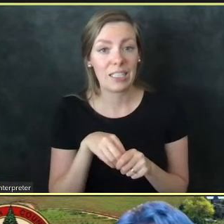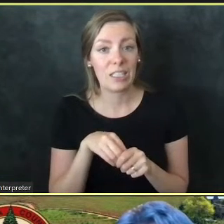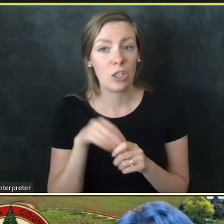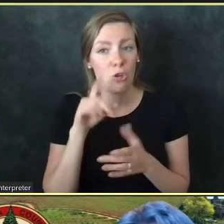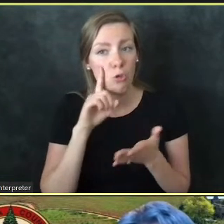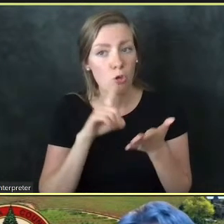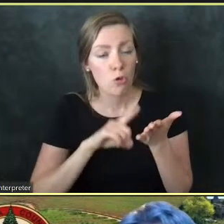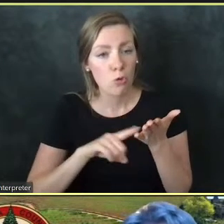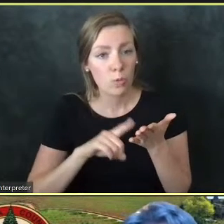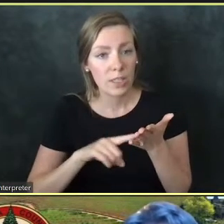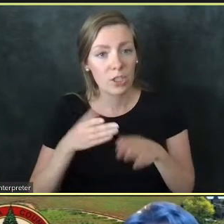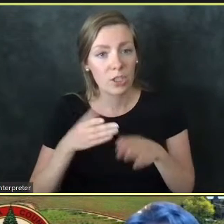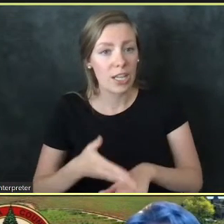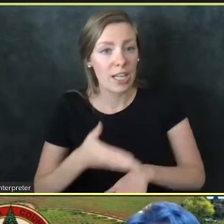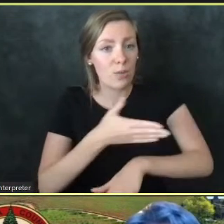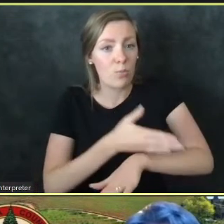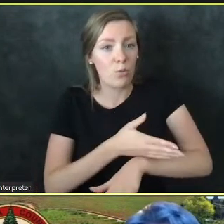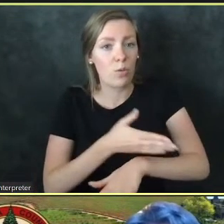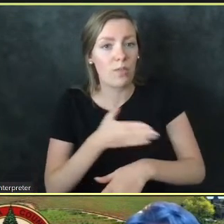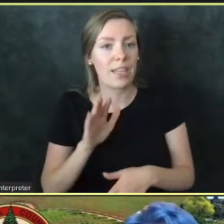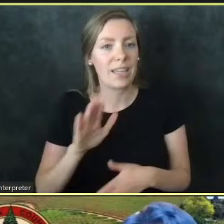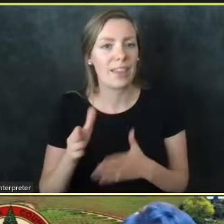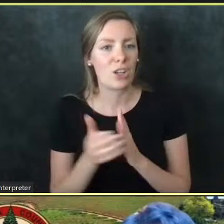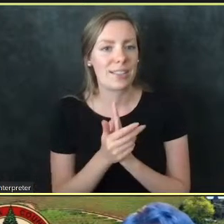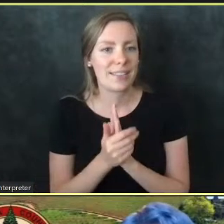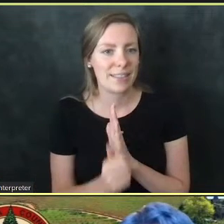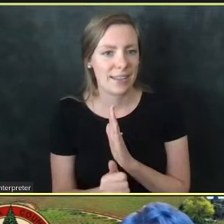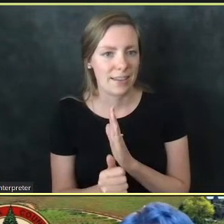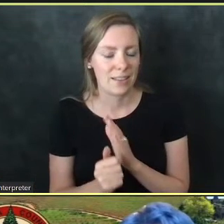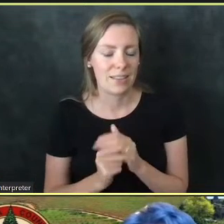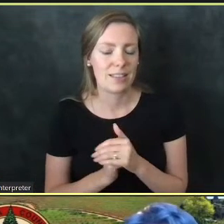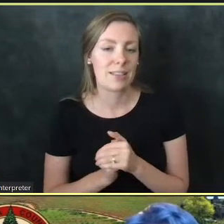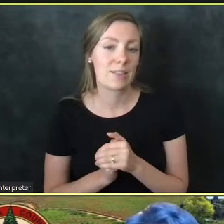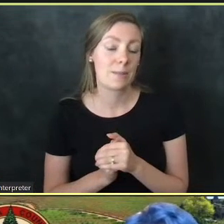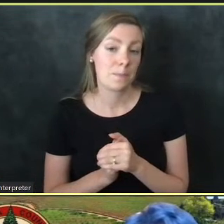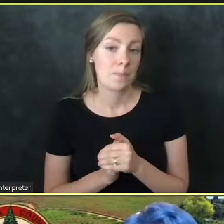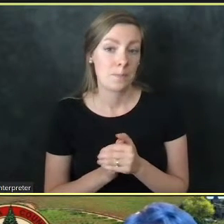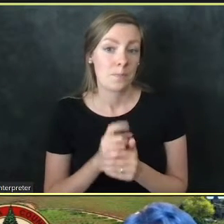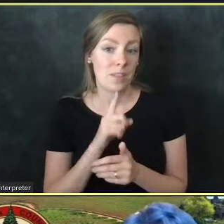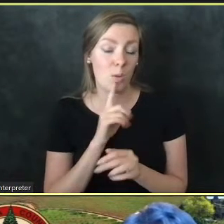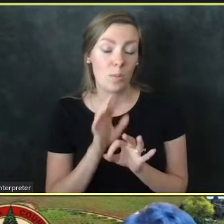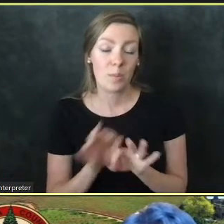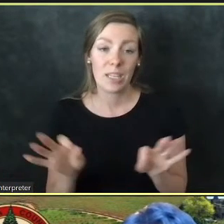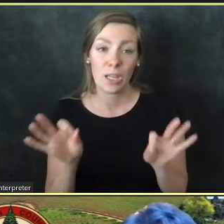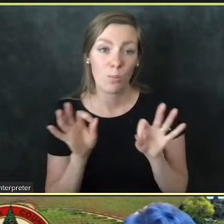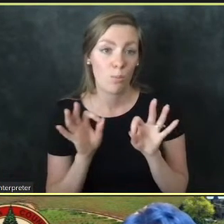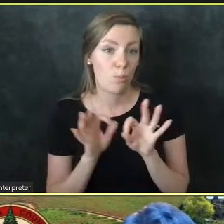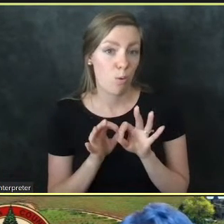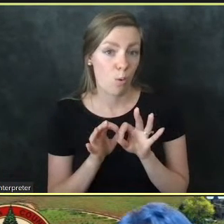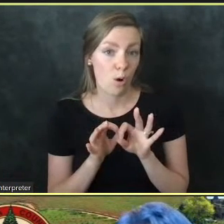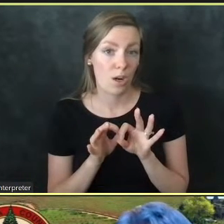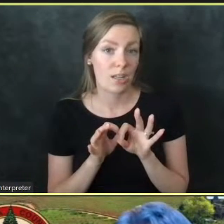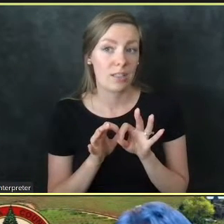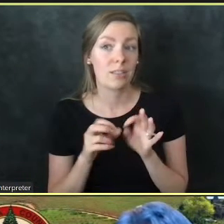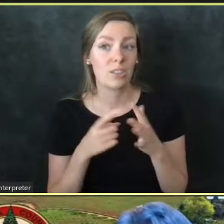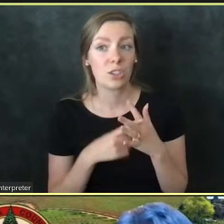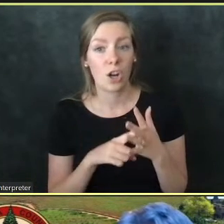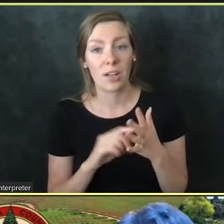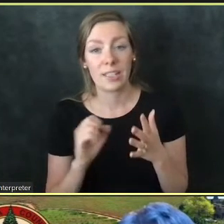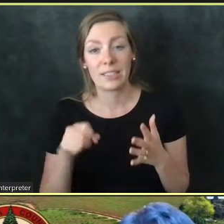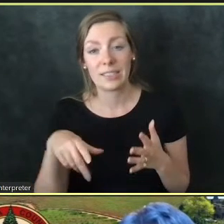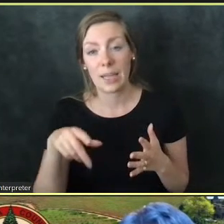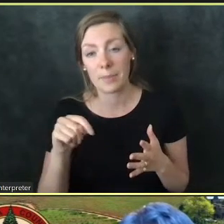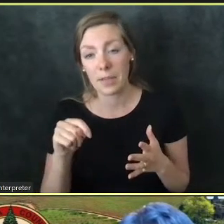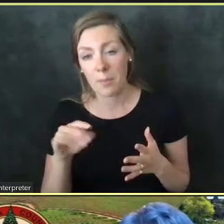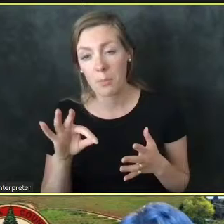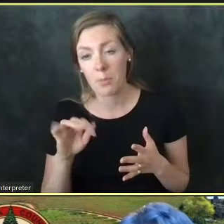research and improving the skills of those forecasts that would be really critical going into, the September or fall timeframe